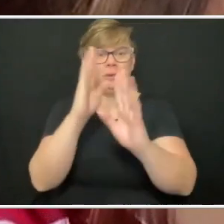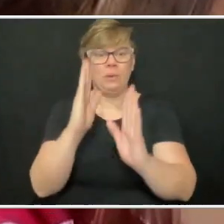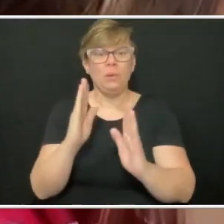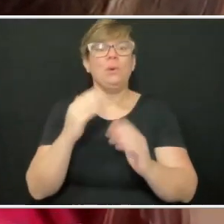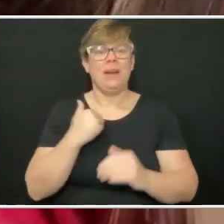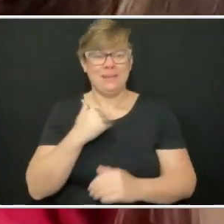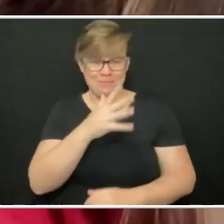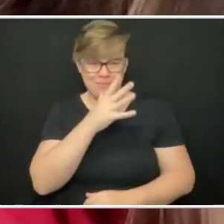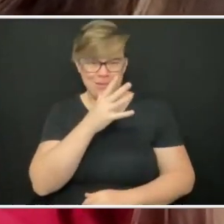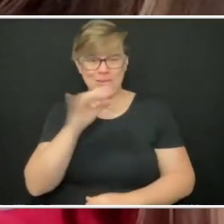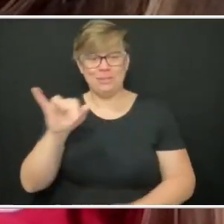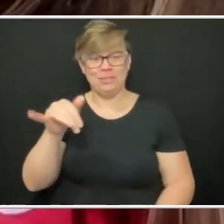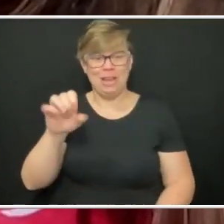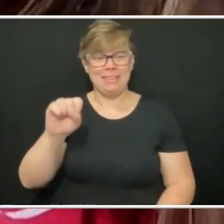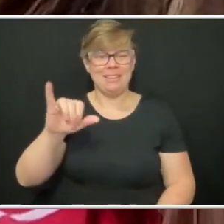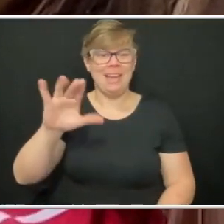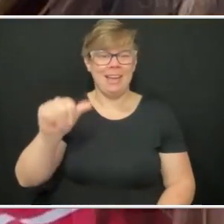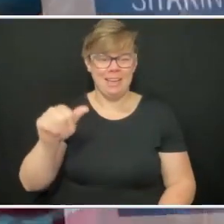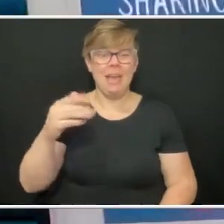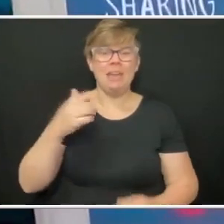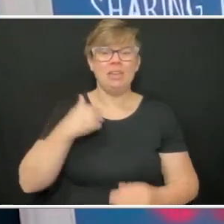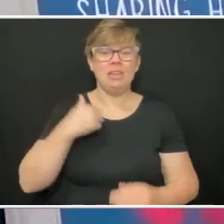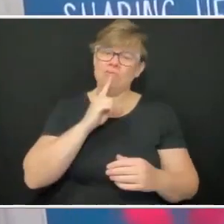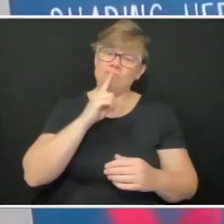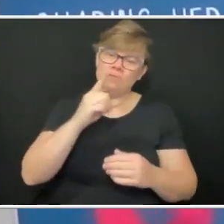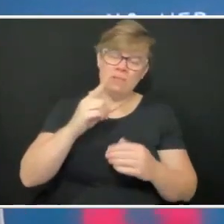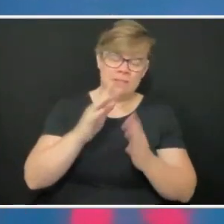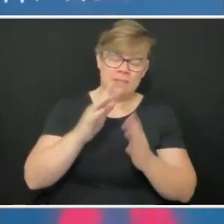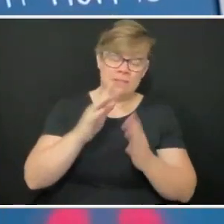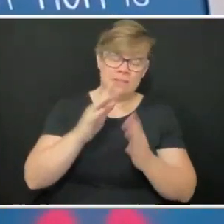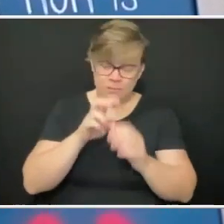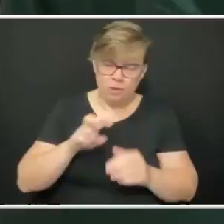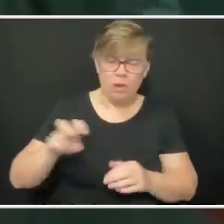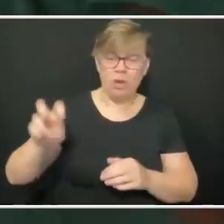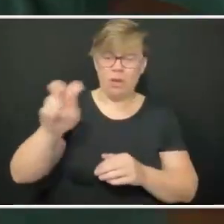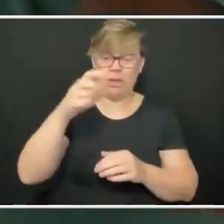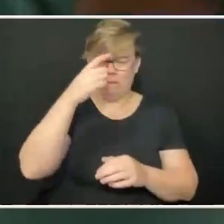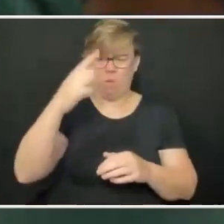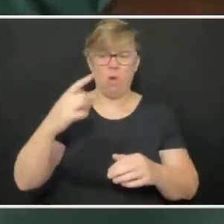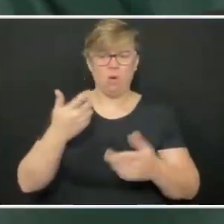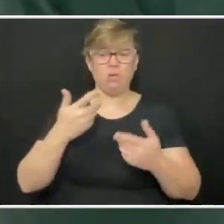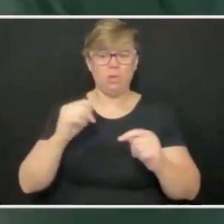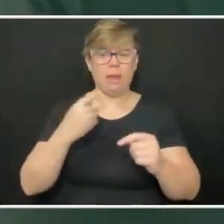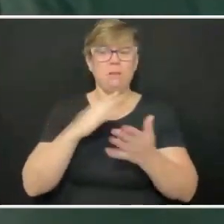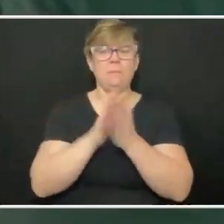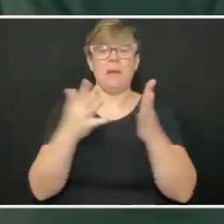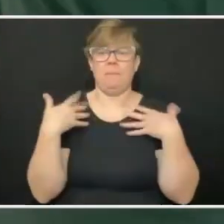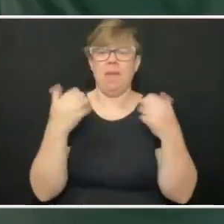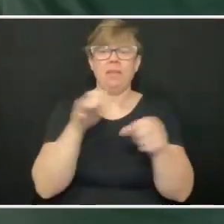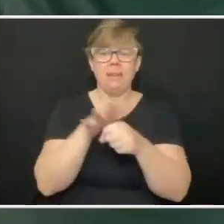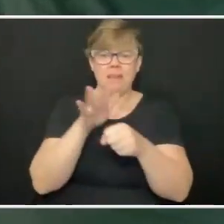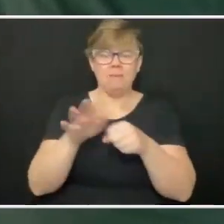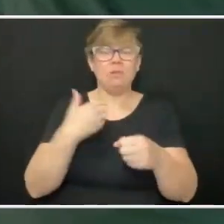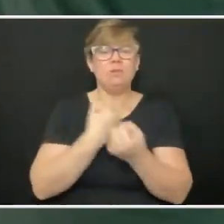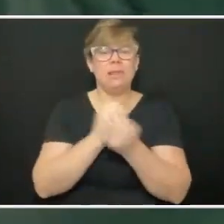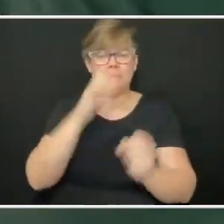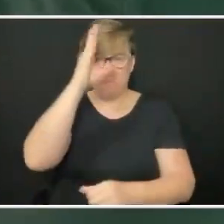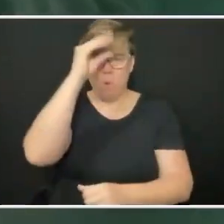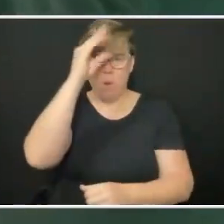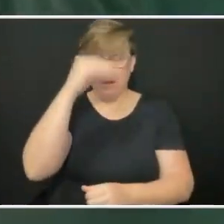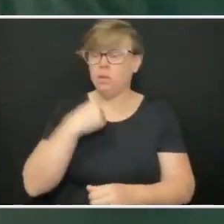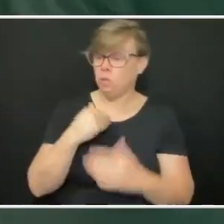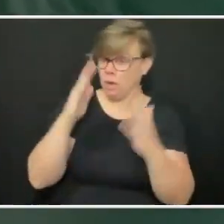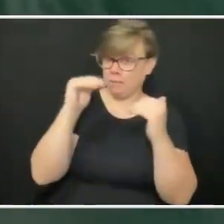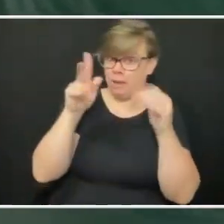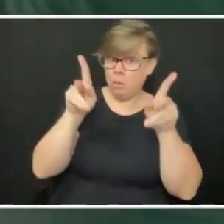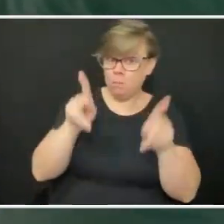journey herself to become healthy enough to try and save her boy. You would expect someone about to have major surgery